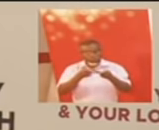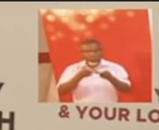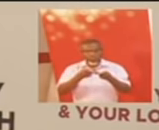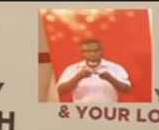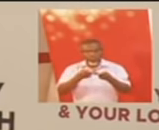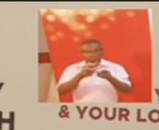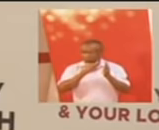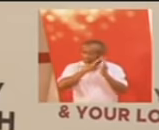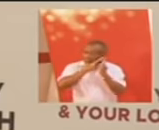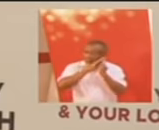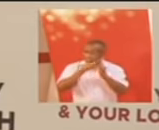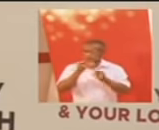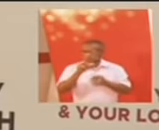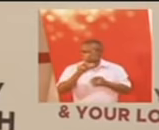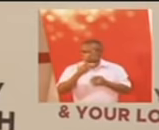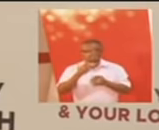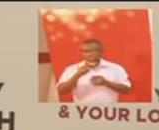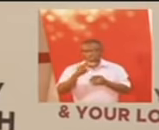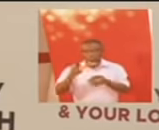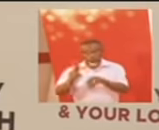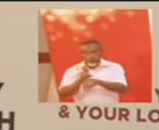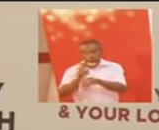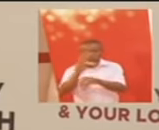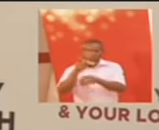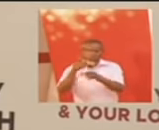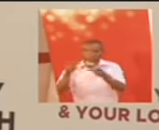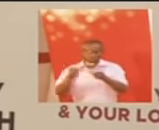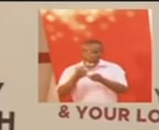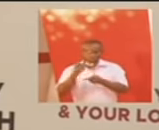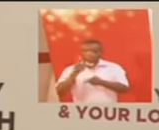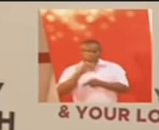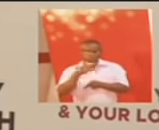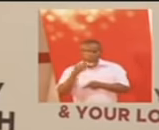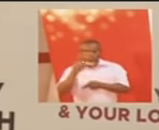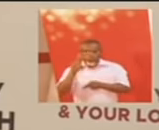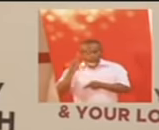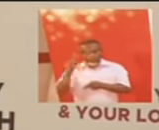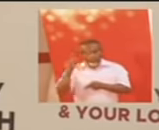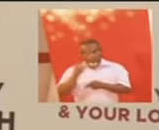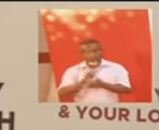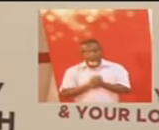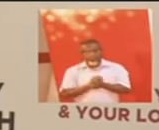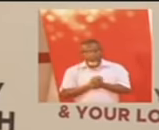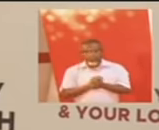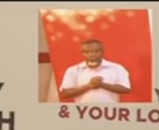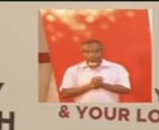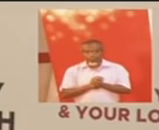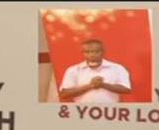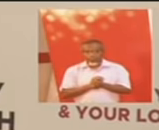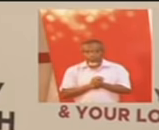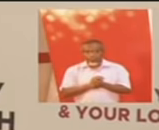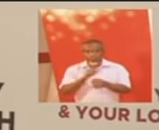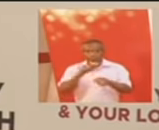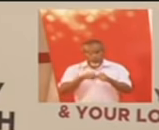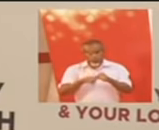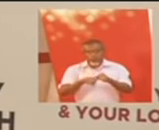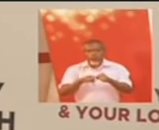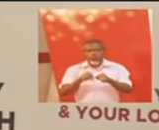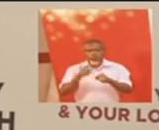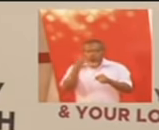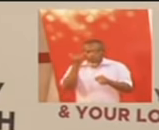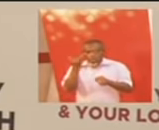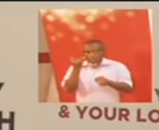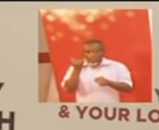Tobago Valsin campus. So the answer to your question, the decommissioning was based on the reduced immediate